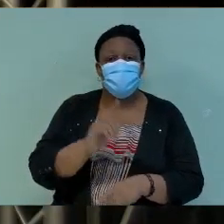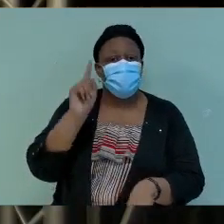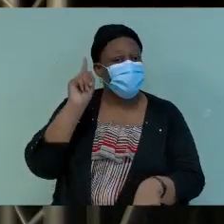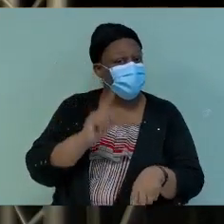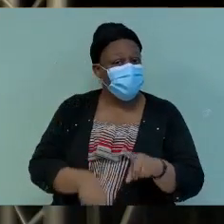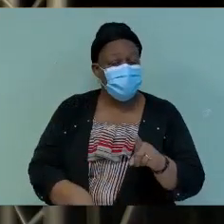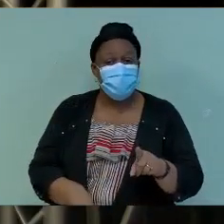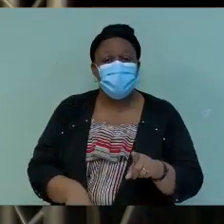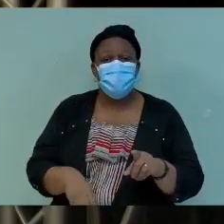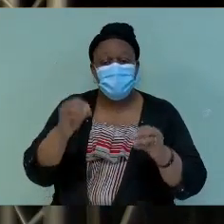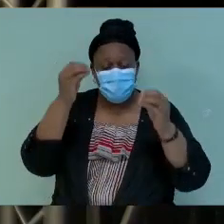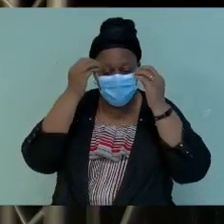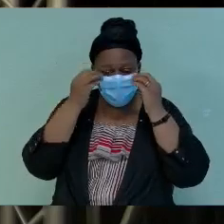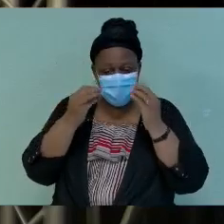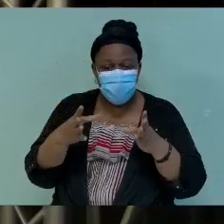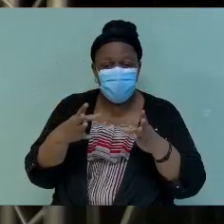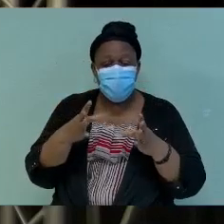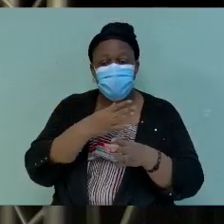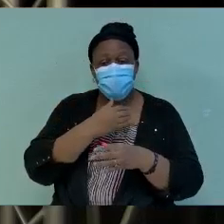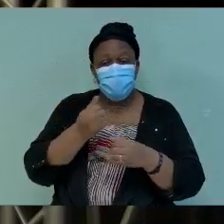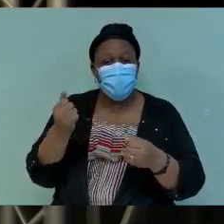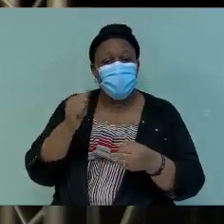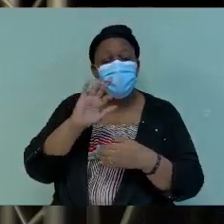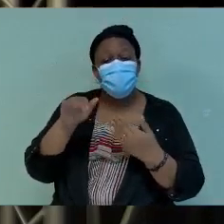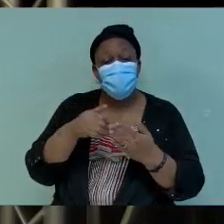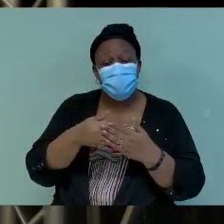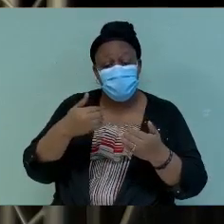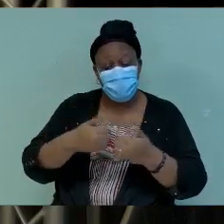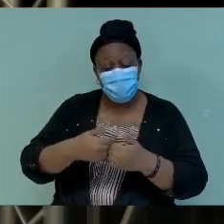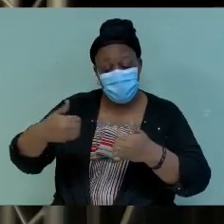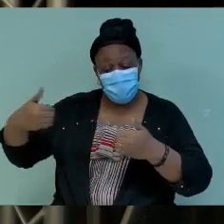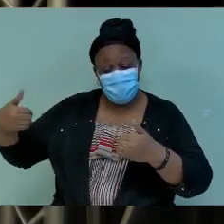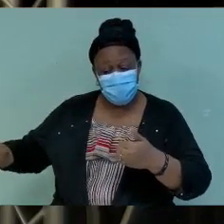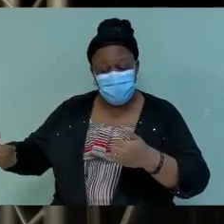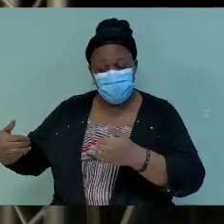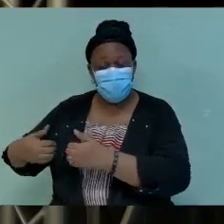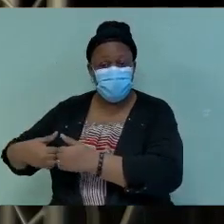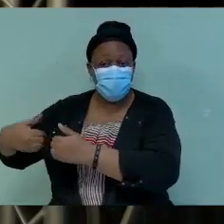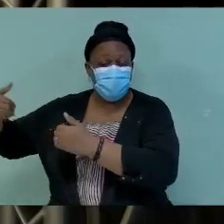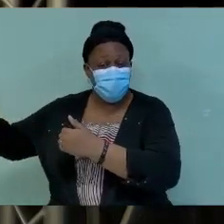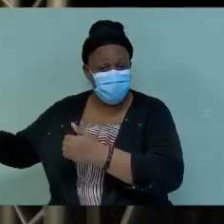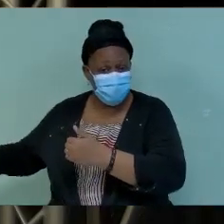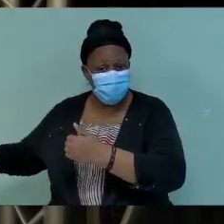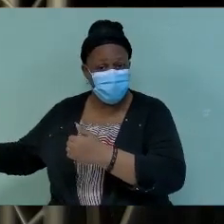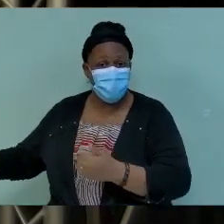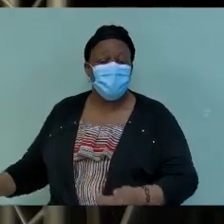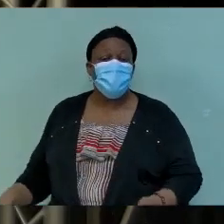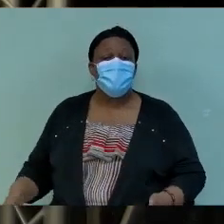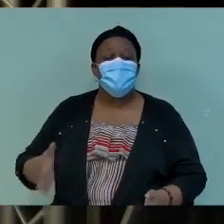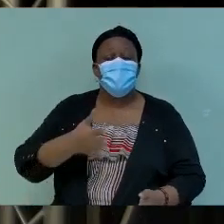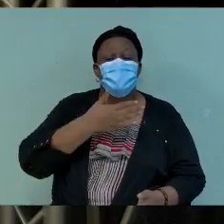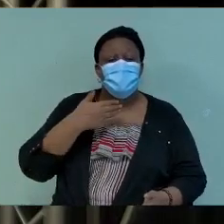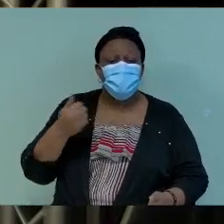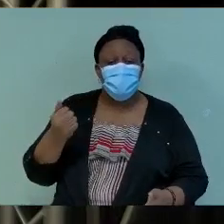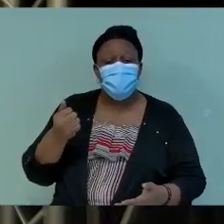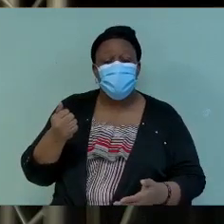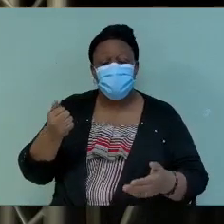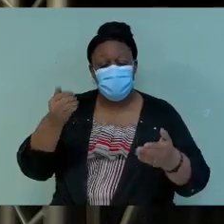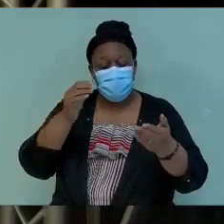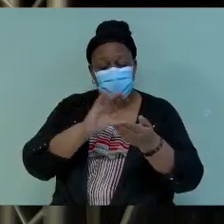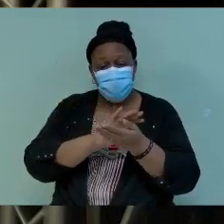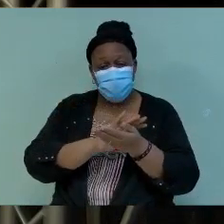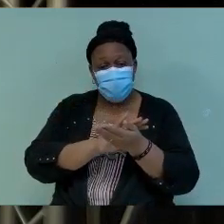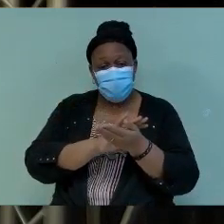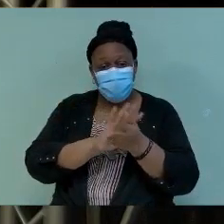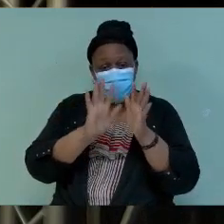provisions of Regulation 7, and Regulation 7 speaks to social distancing and physical distancing,